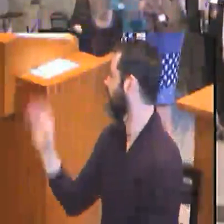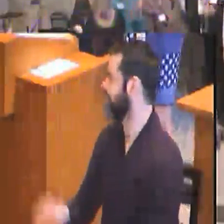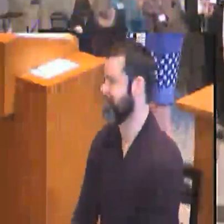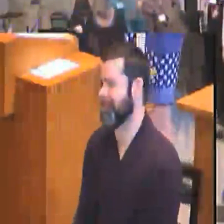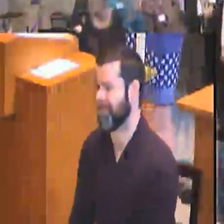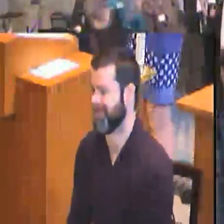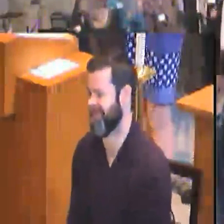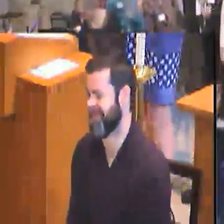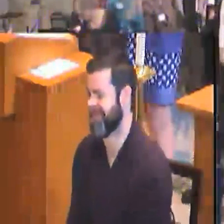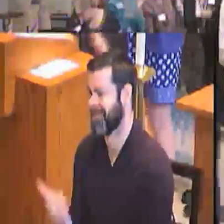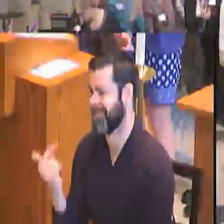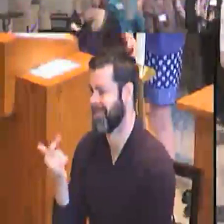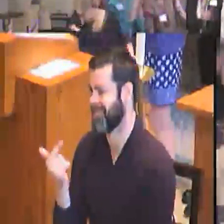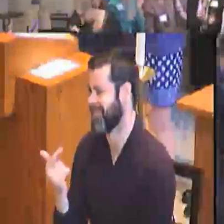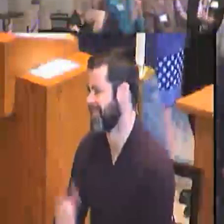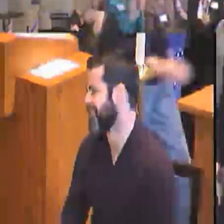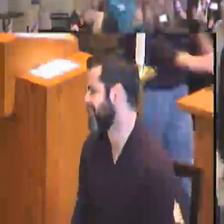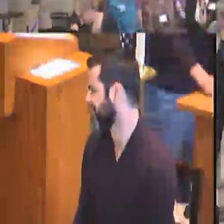You may be seated.